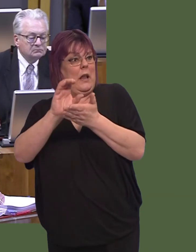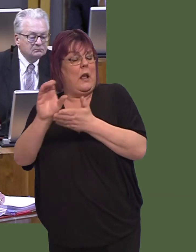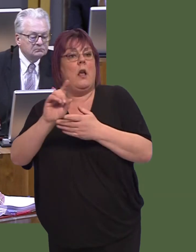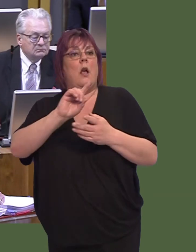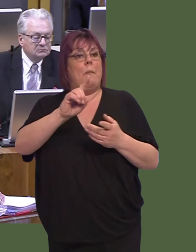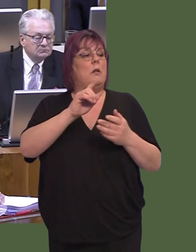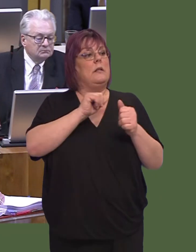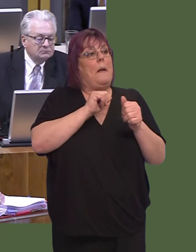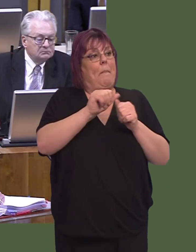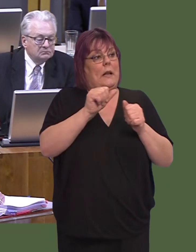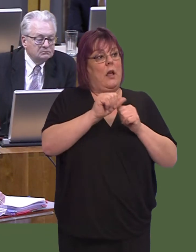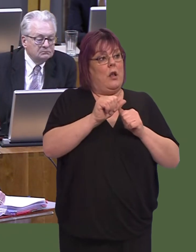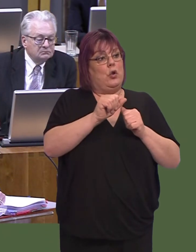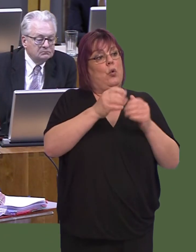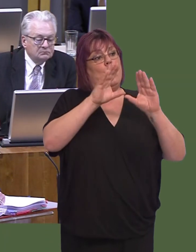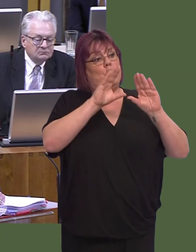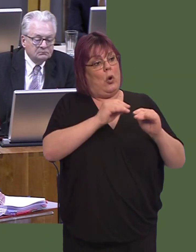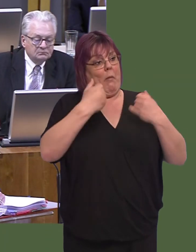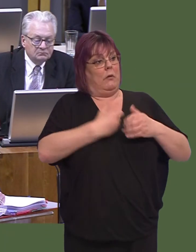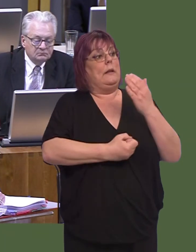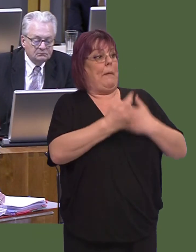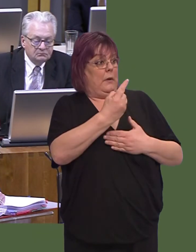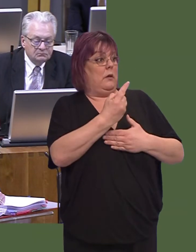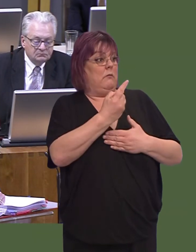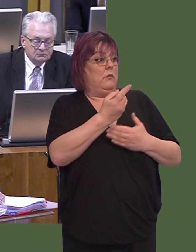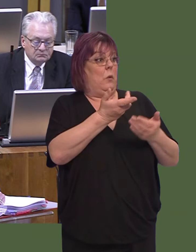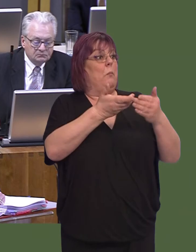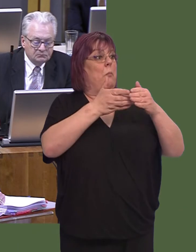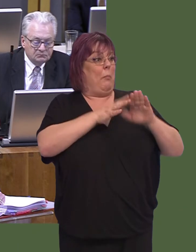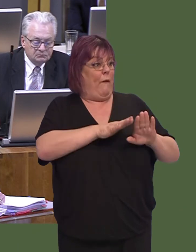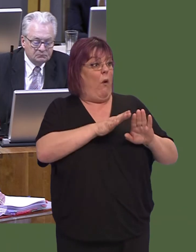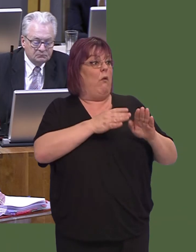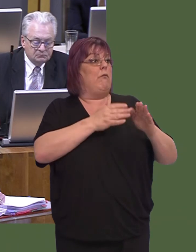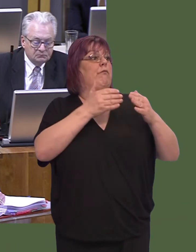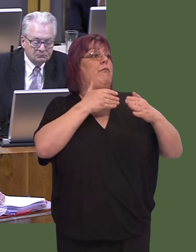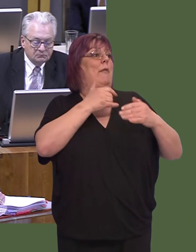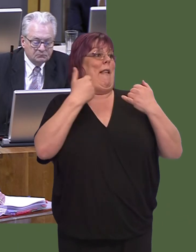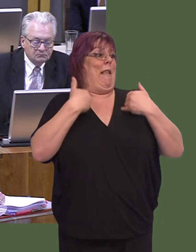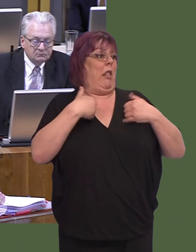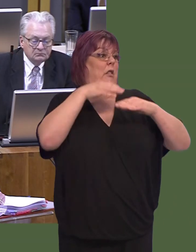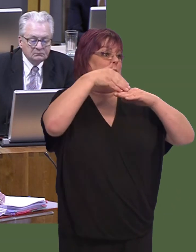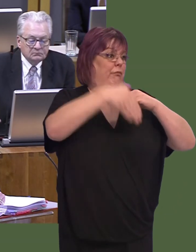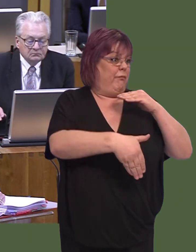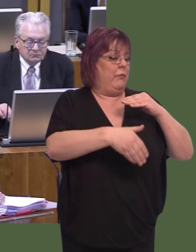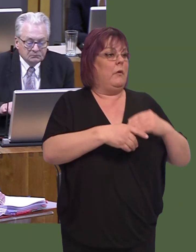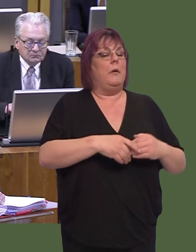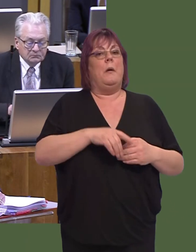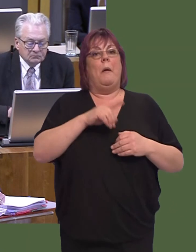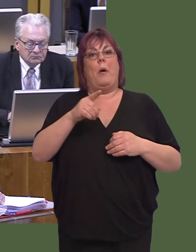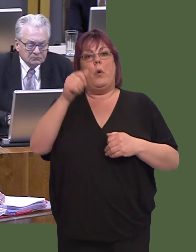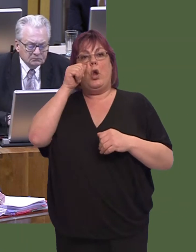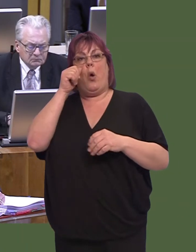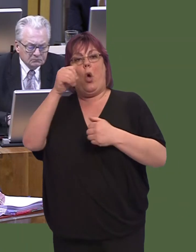saying. Prevention is, as they say, is better than cure, but we do also have to deal with the pressures that are put on the NHS, particularly pressures in